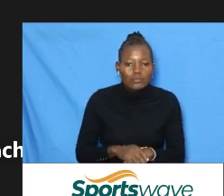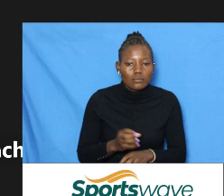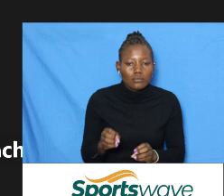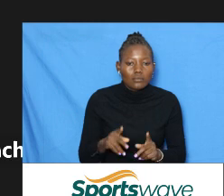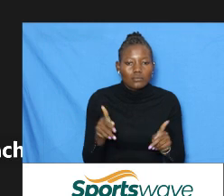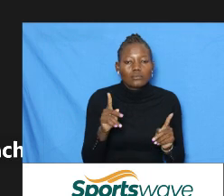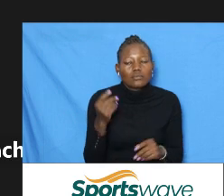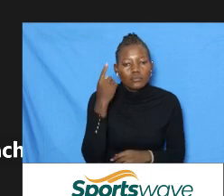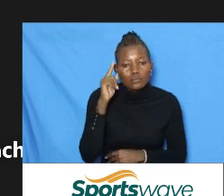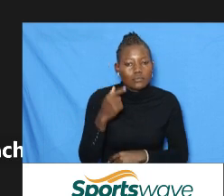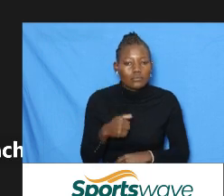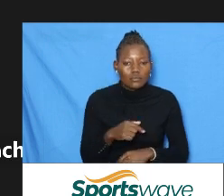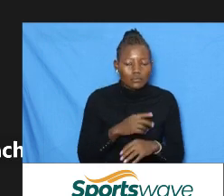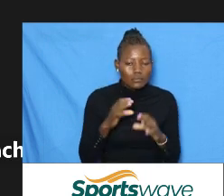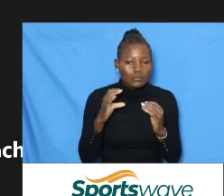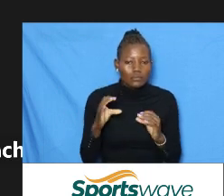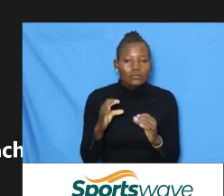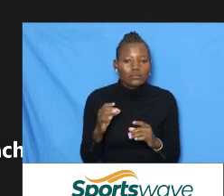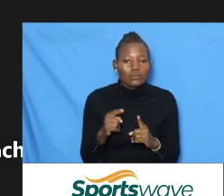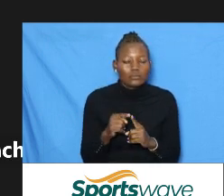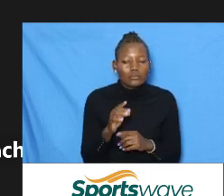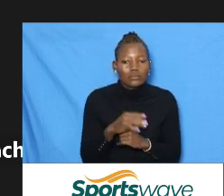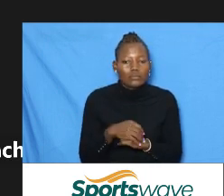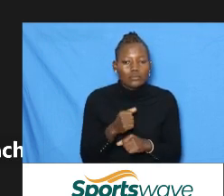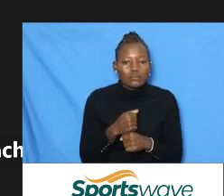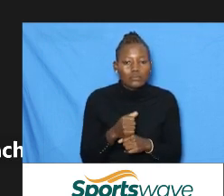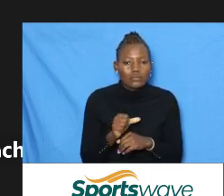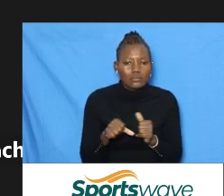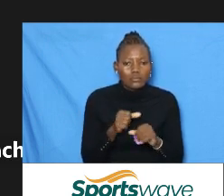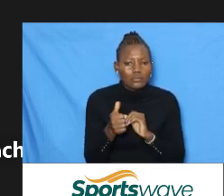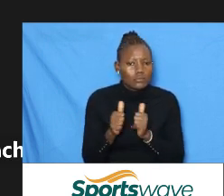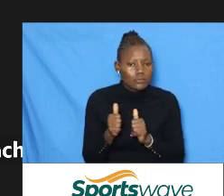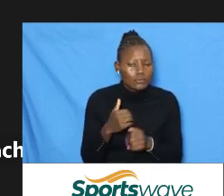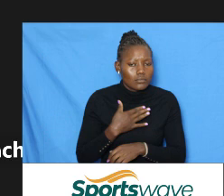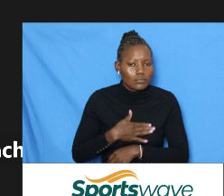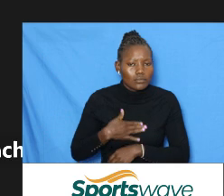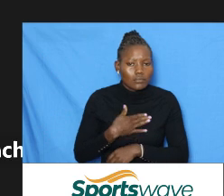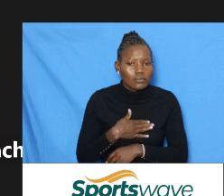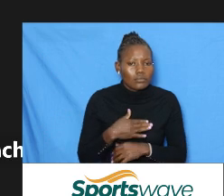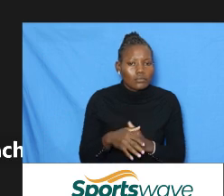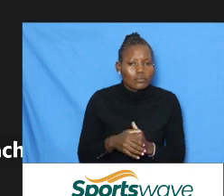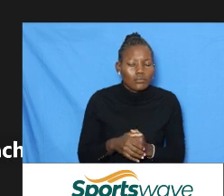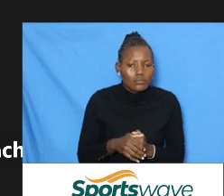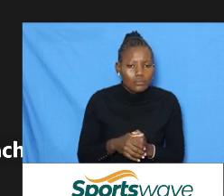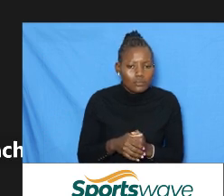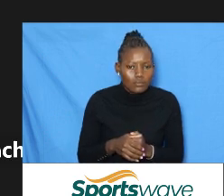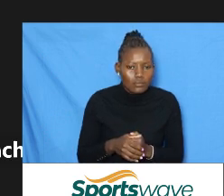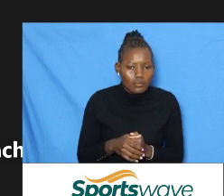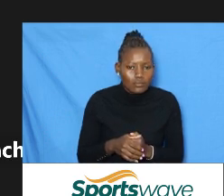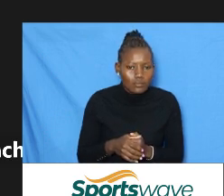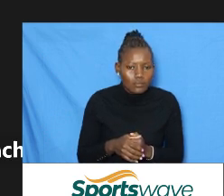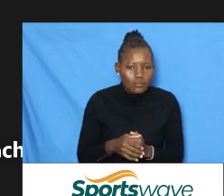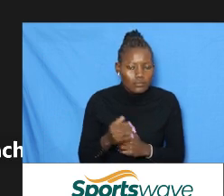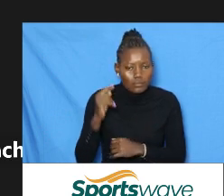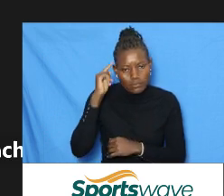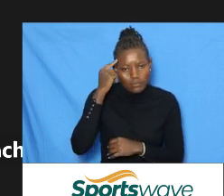opportunity, I think, for us coaches to hear about sports science. So mine was both a contribution and then a question. I